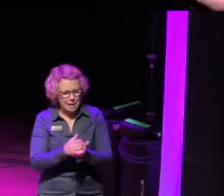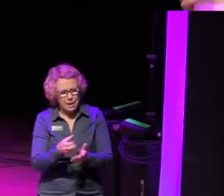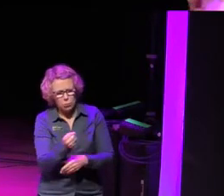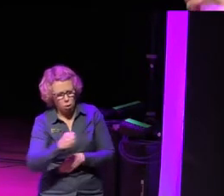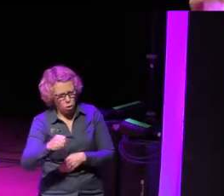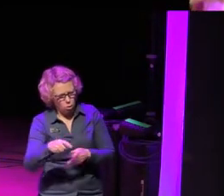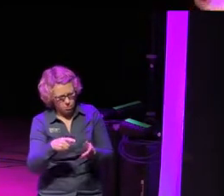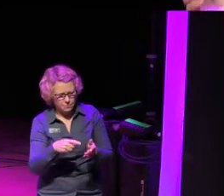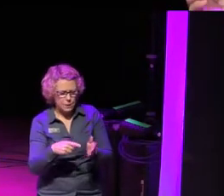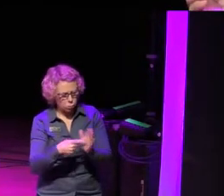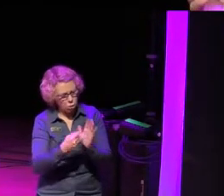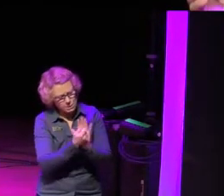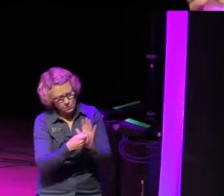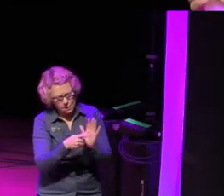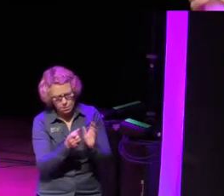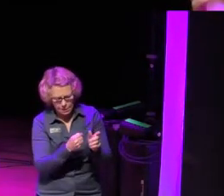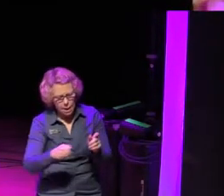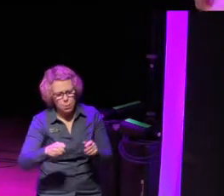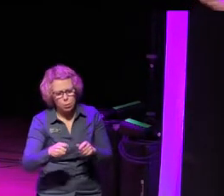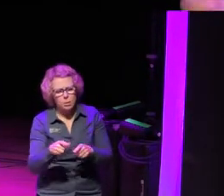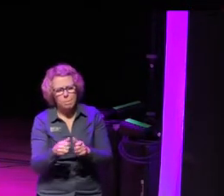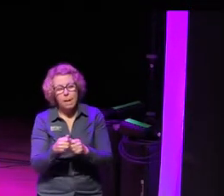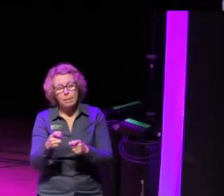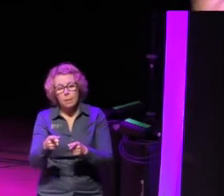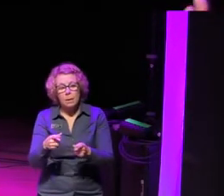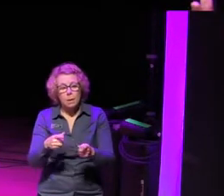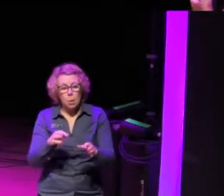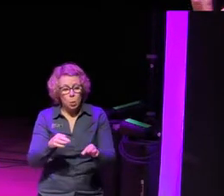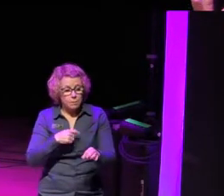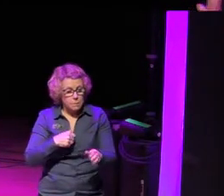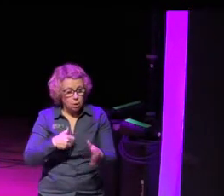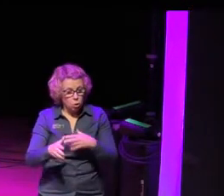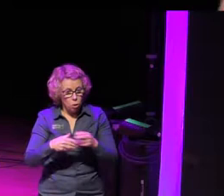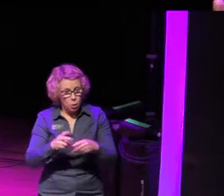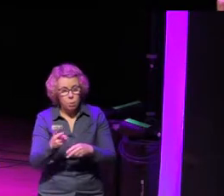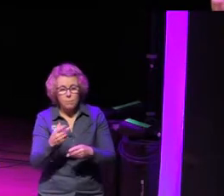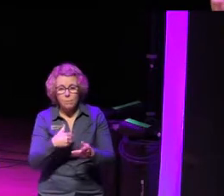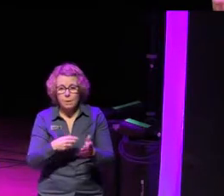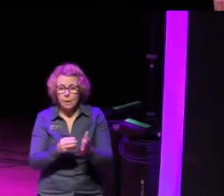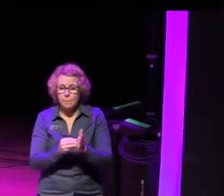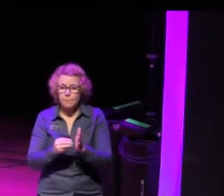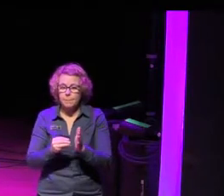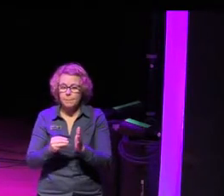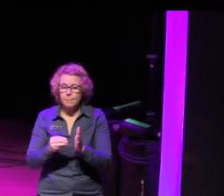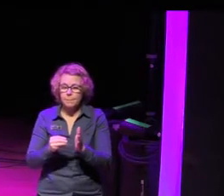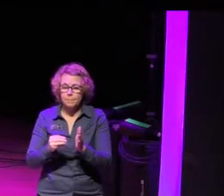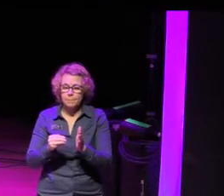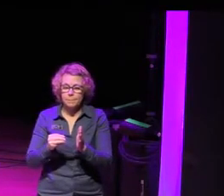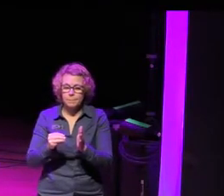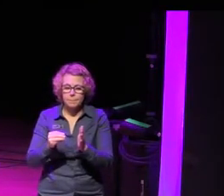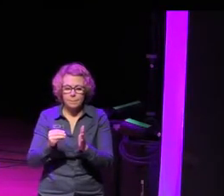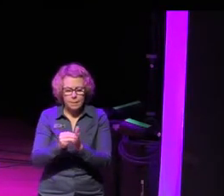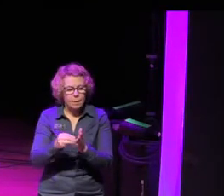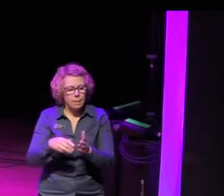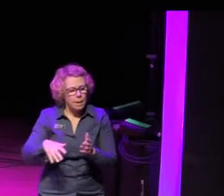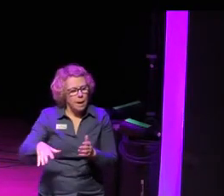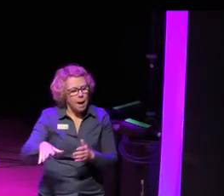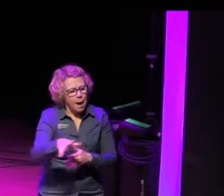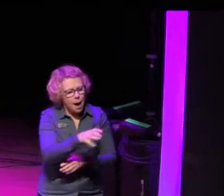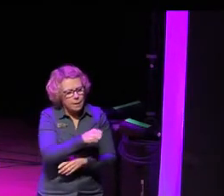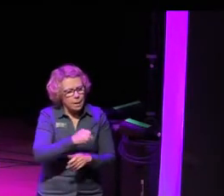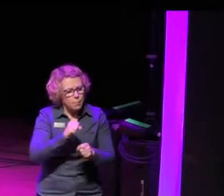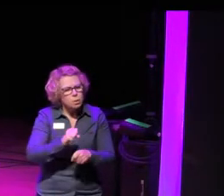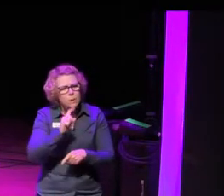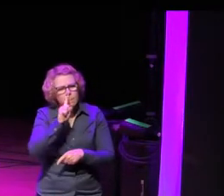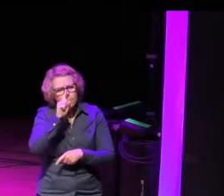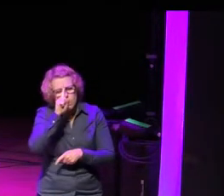world, we have been strangely absent. And I think what we can add, sort of say, an understanding of